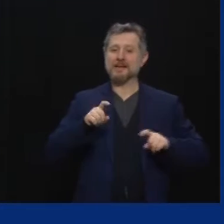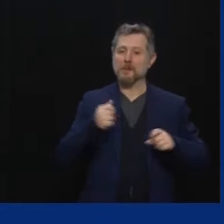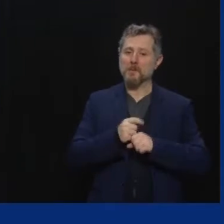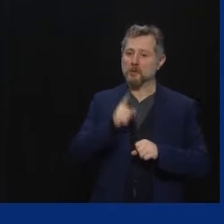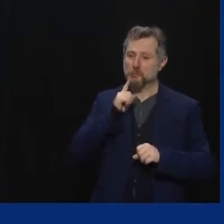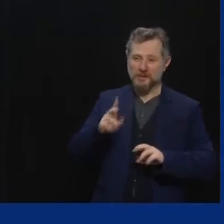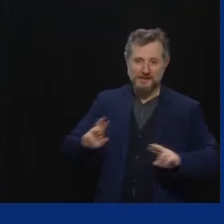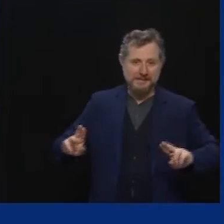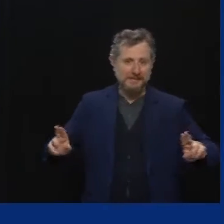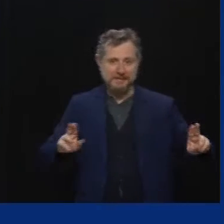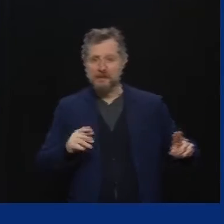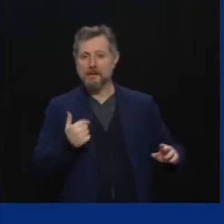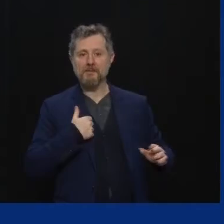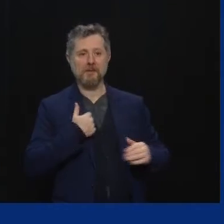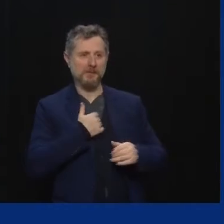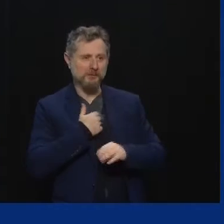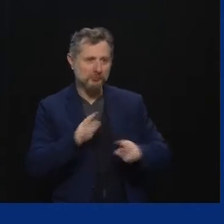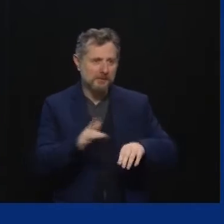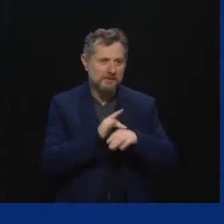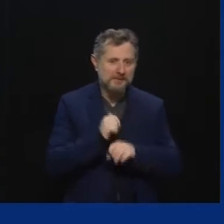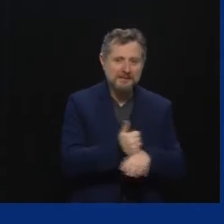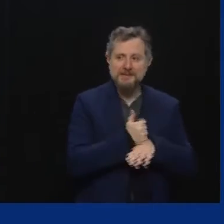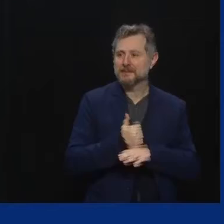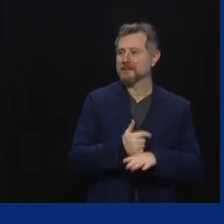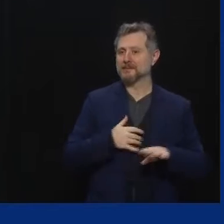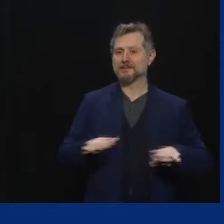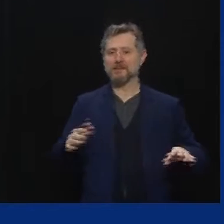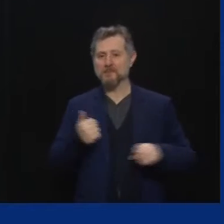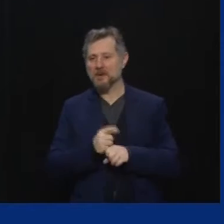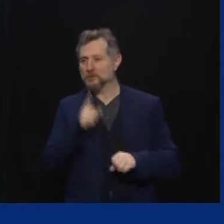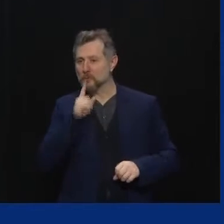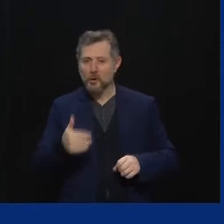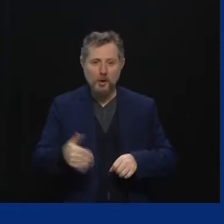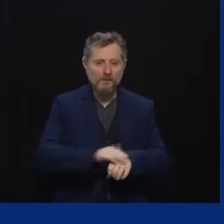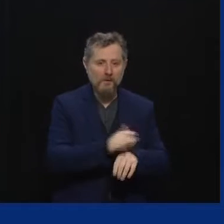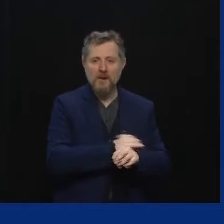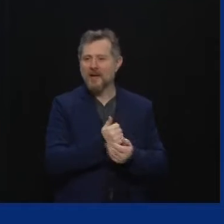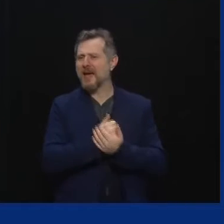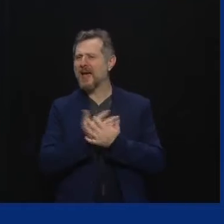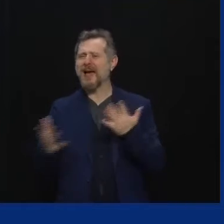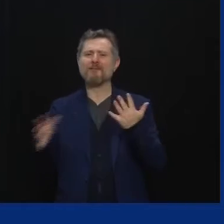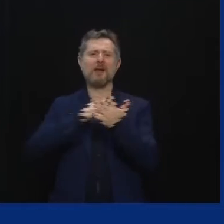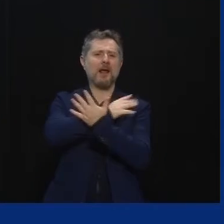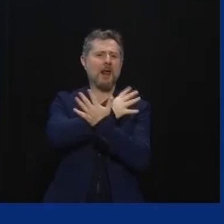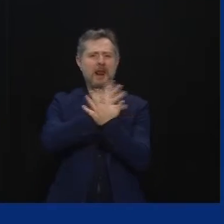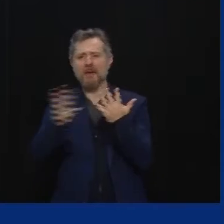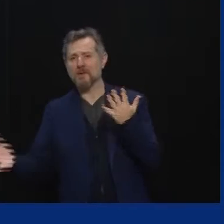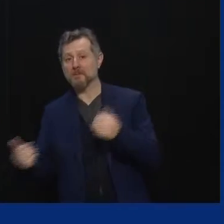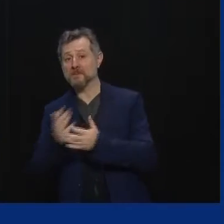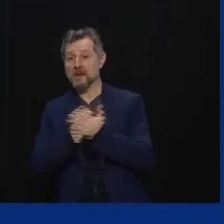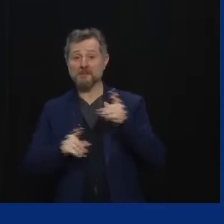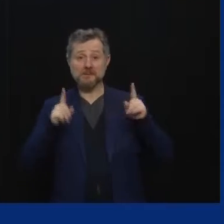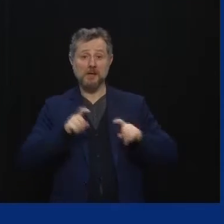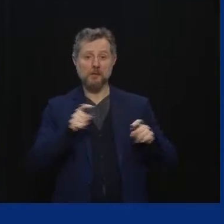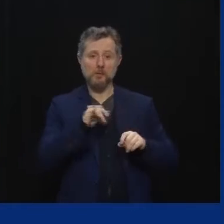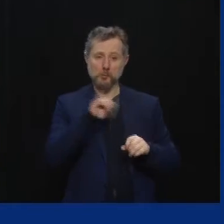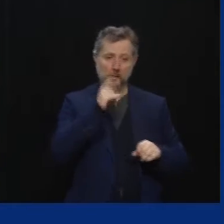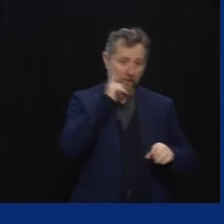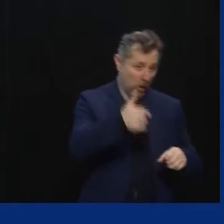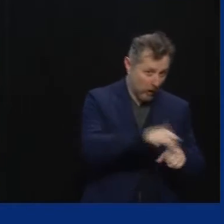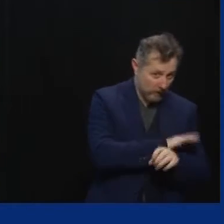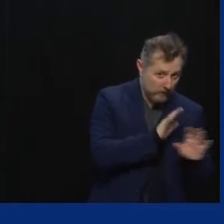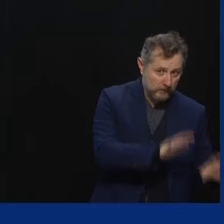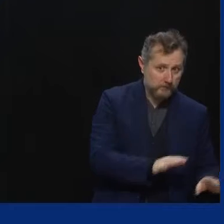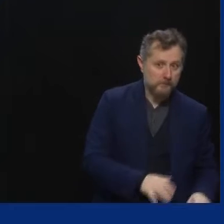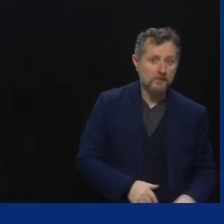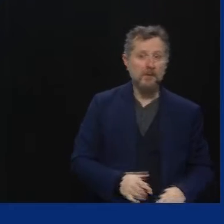going to be making sure that there's plenty of coverage for this. Some tests weren't covered by insurance again. We're making sure that they are, and that is a change